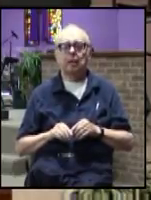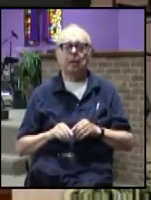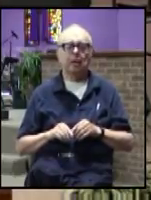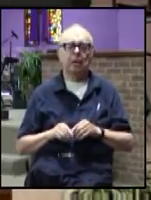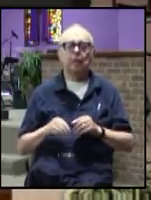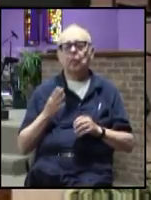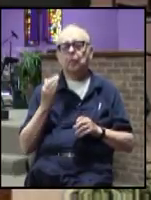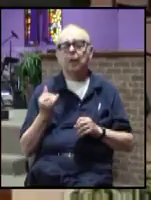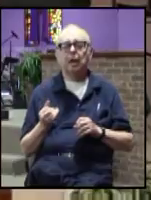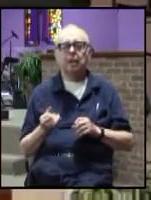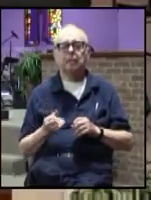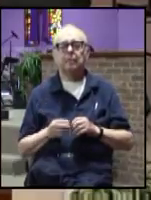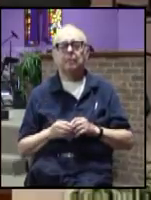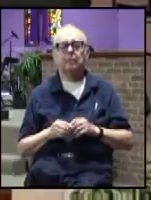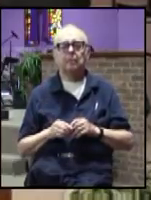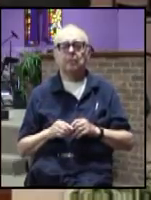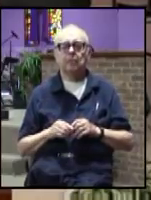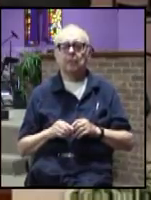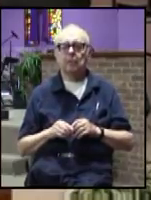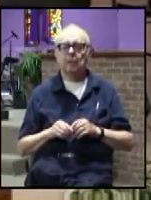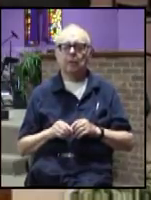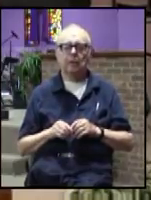Okay? Why?